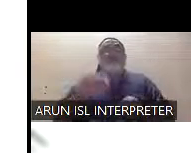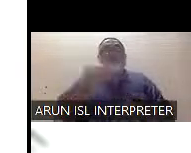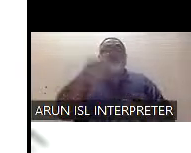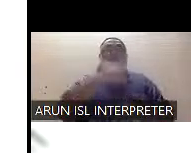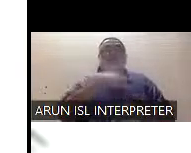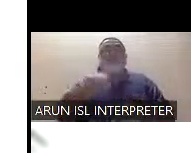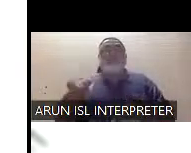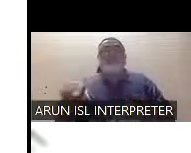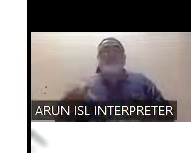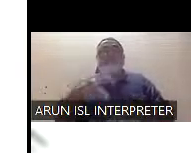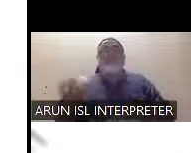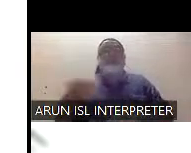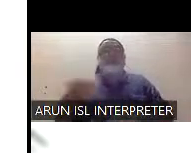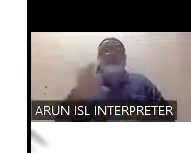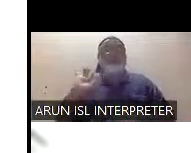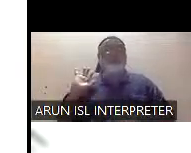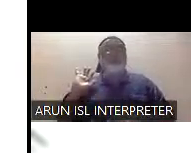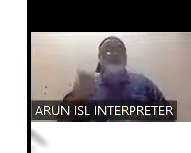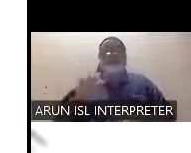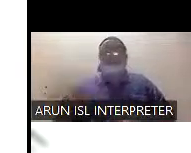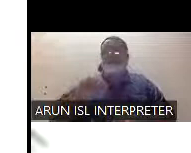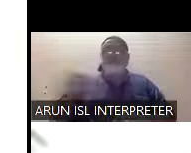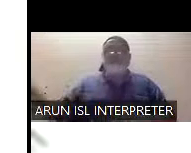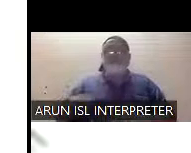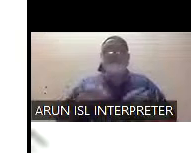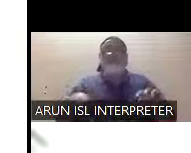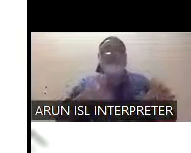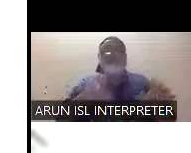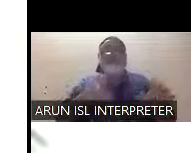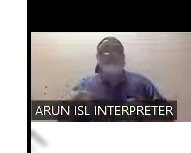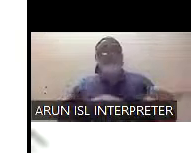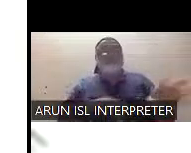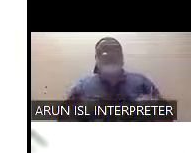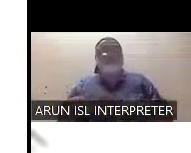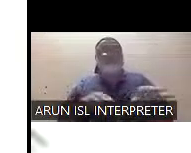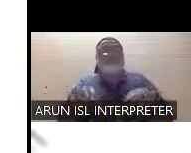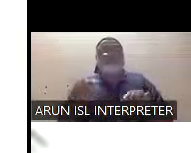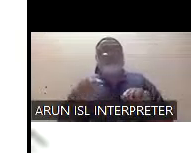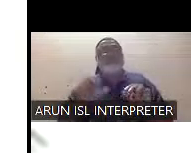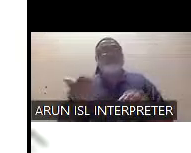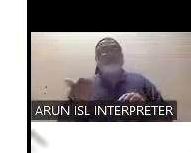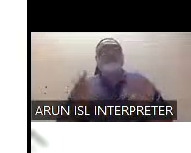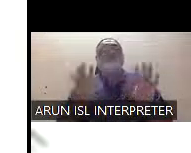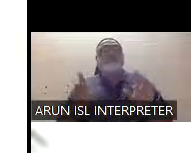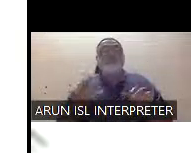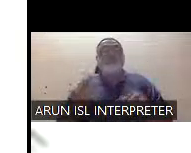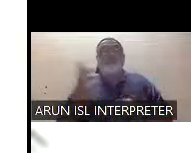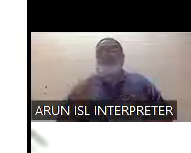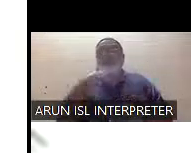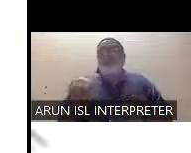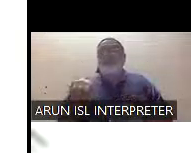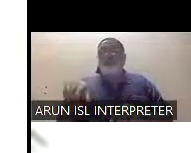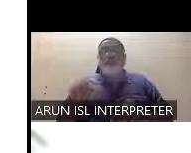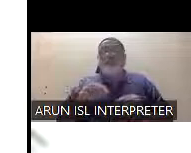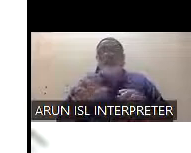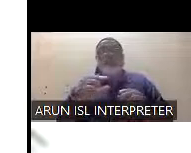has issues with the hand, they may not be able to navigate with the fine control of a mouse. Though, we do get accessible